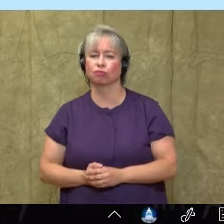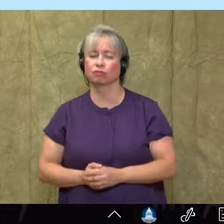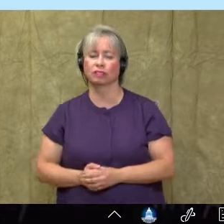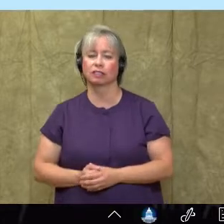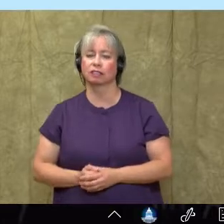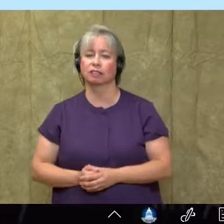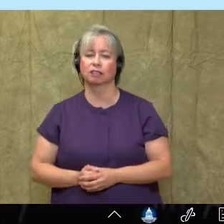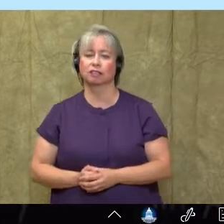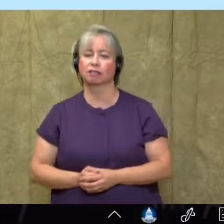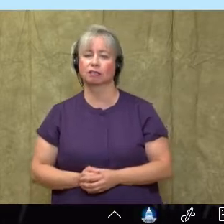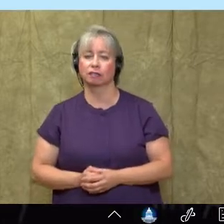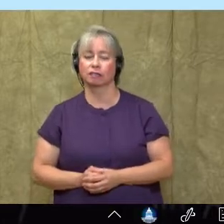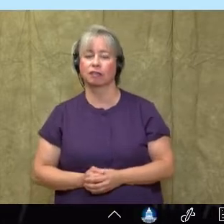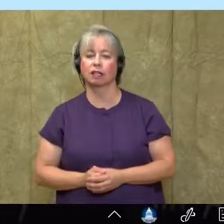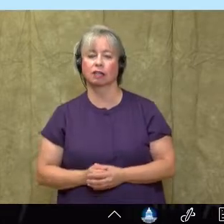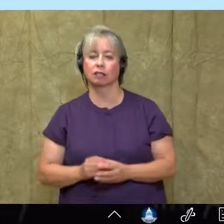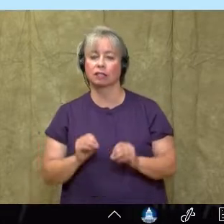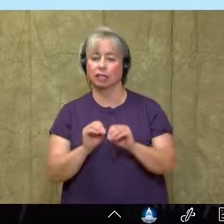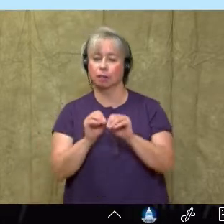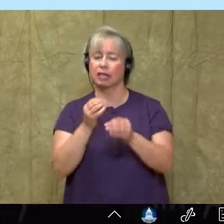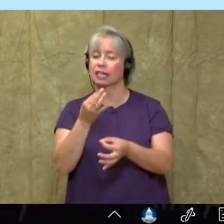I'm just going to say 7 squared